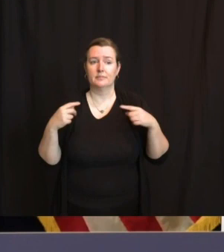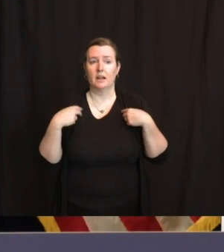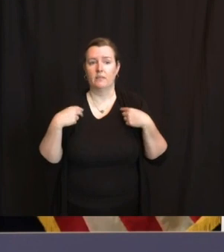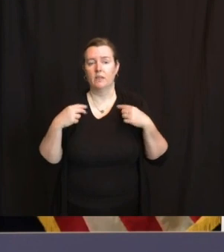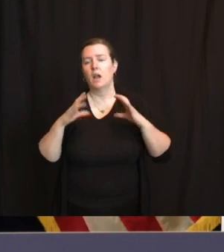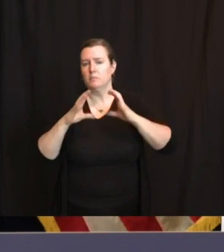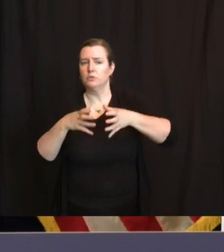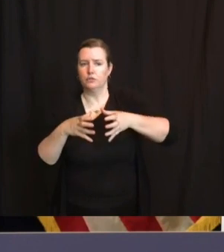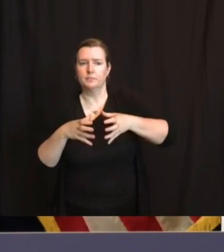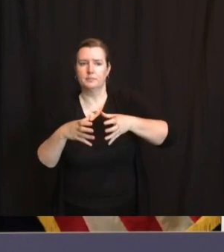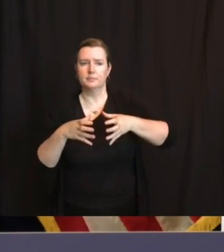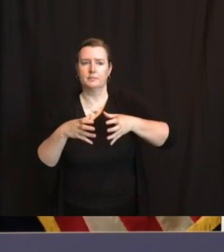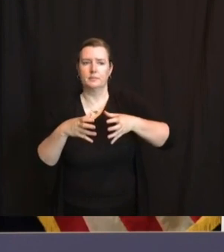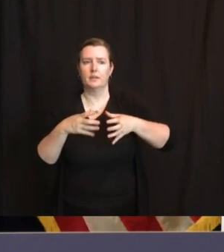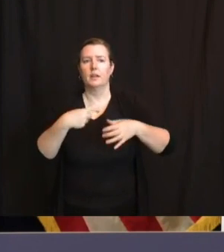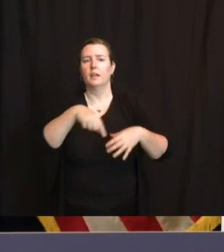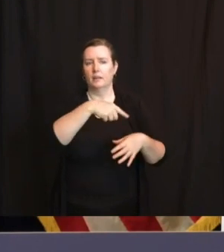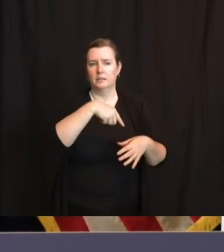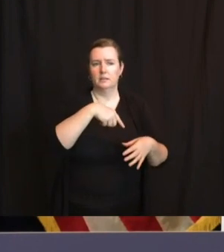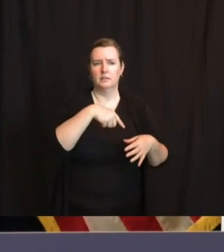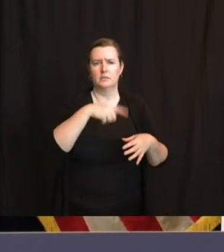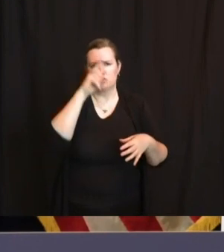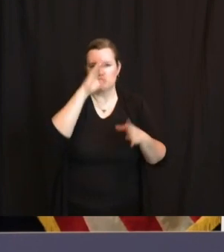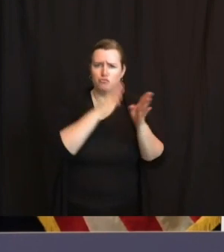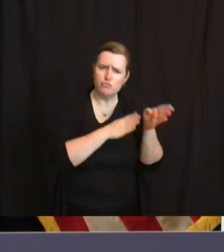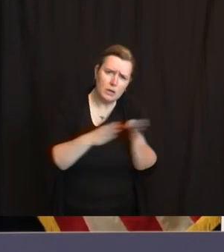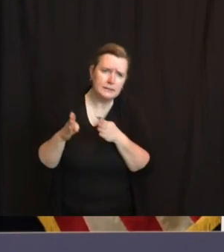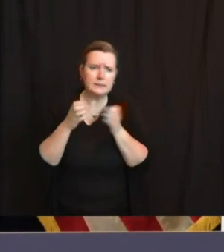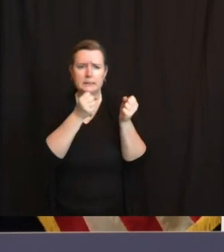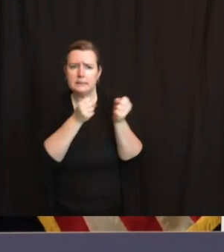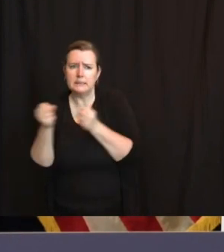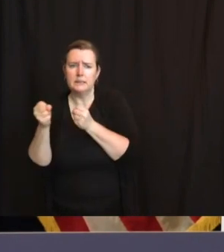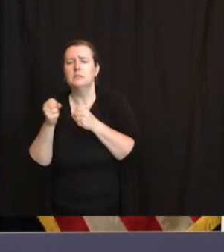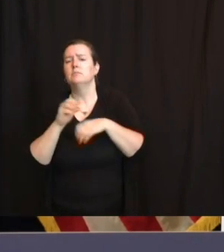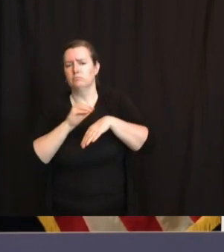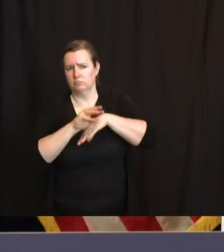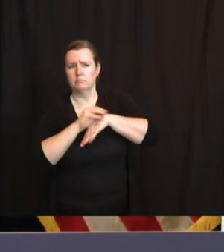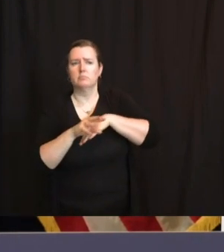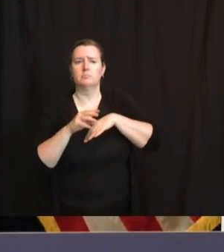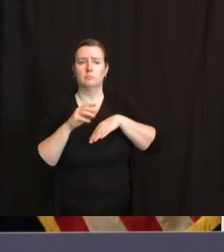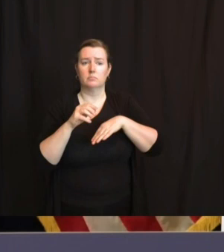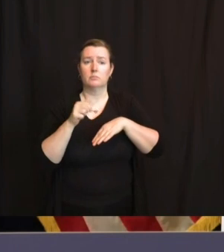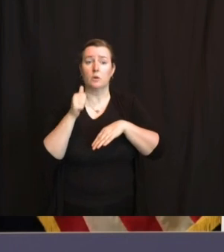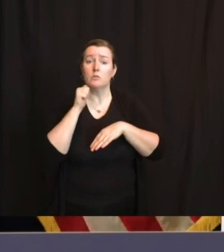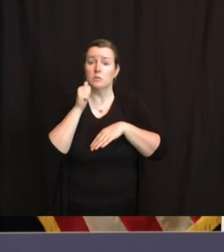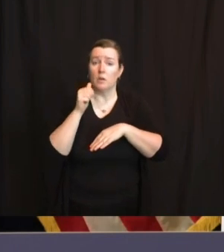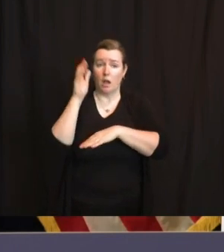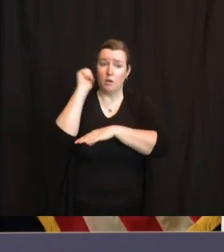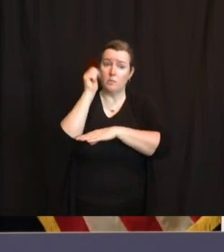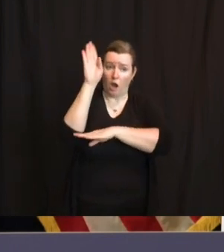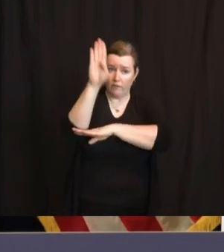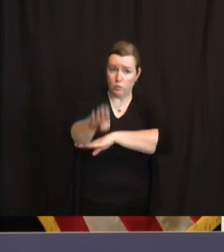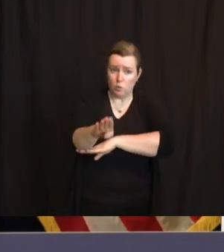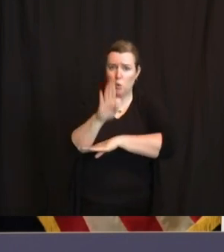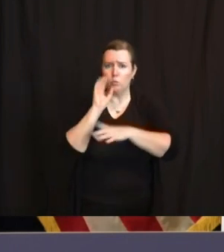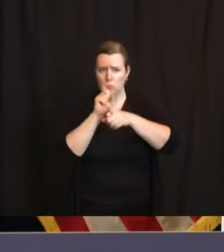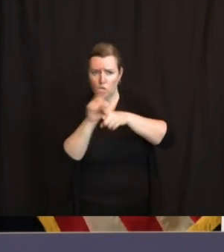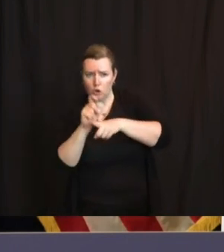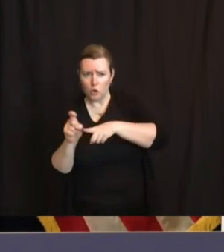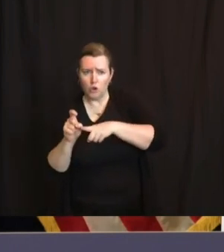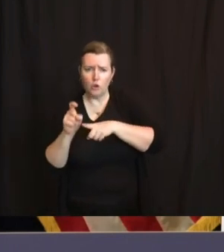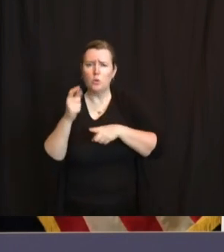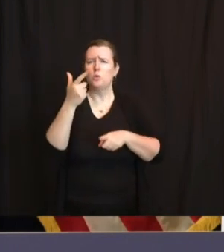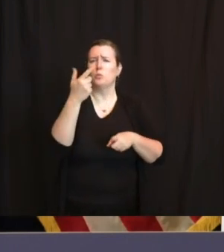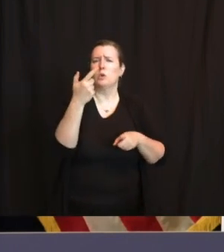us at a strategic level. In fact, we've got a full commission call tomorrow afternoon. And then we've got, I think, 9